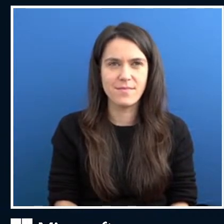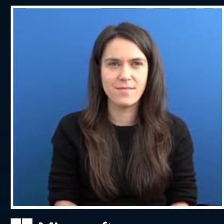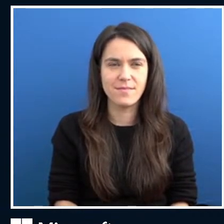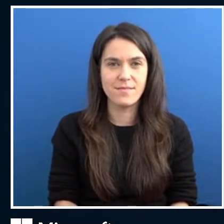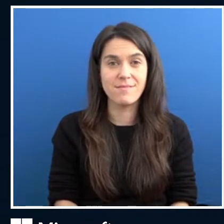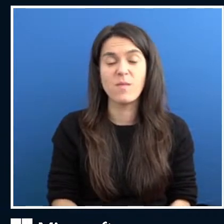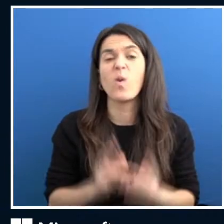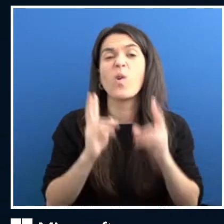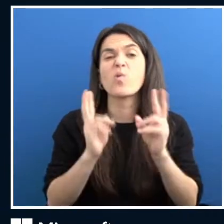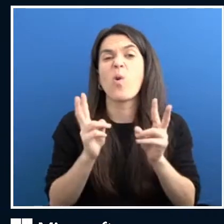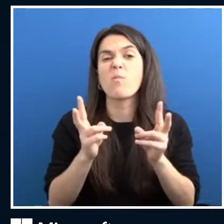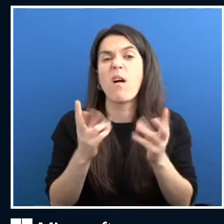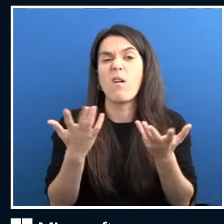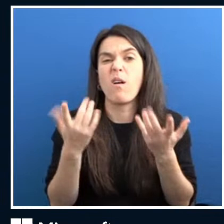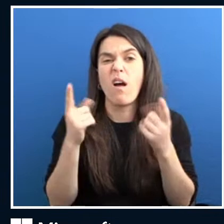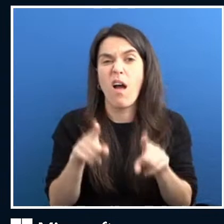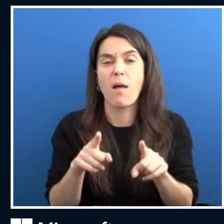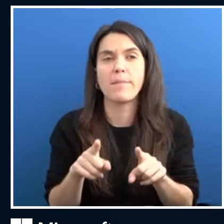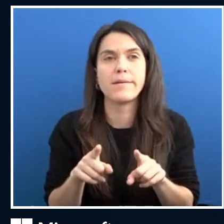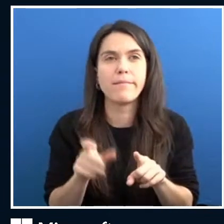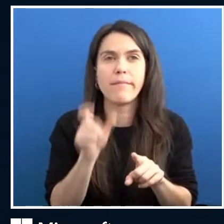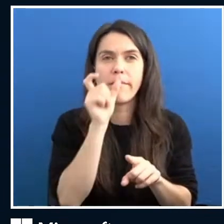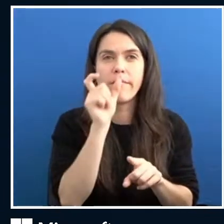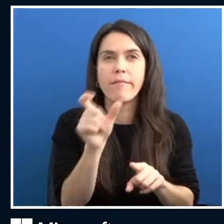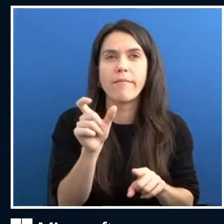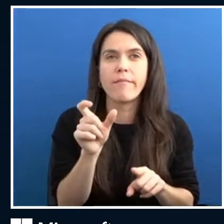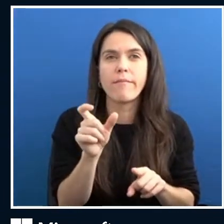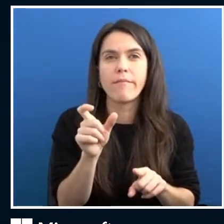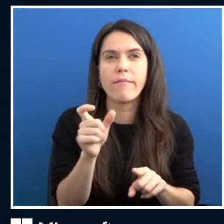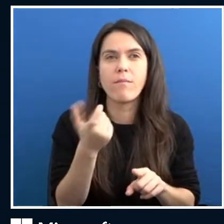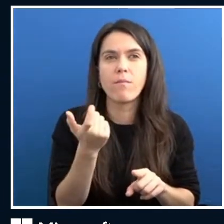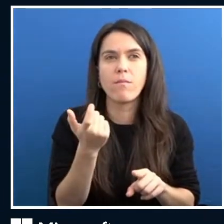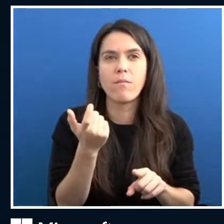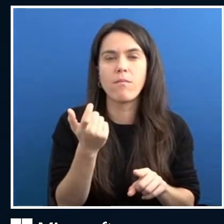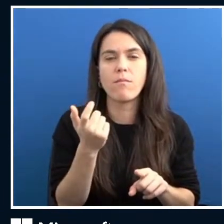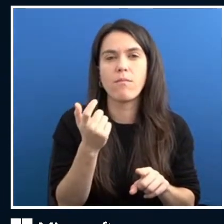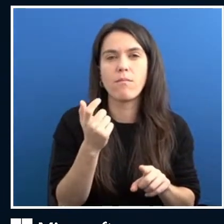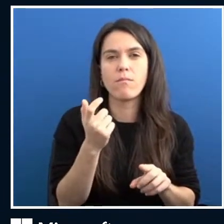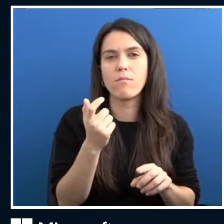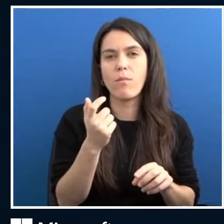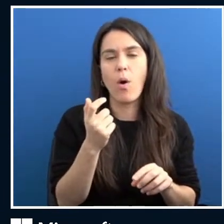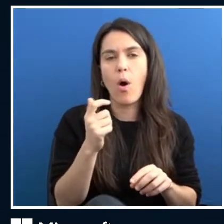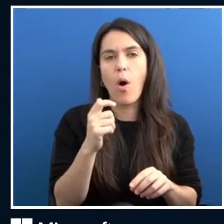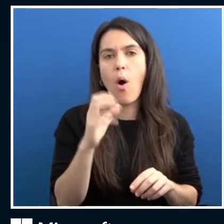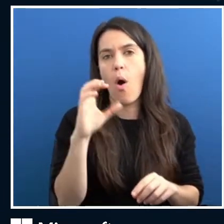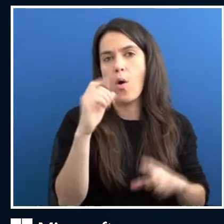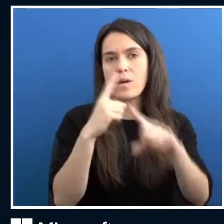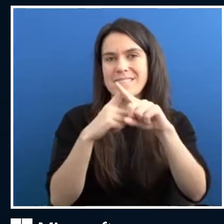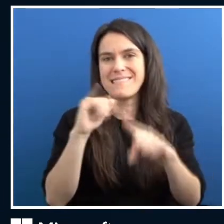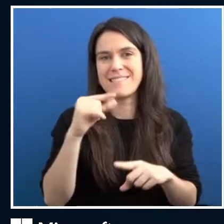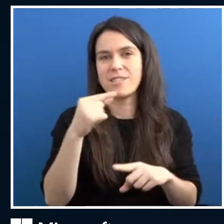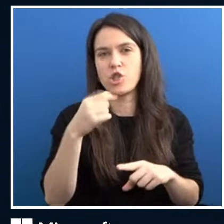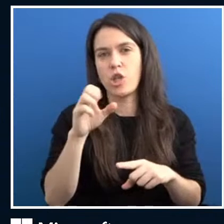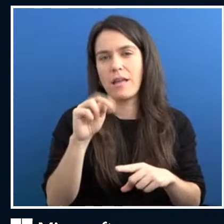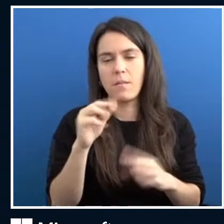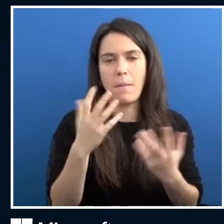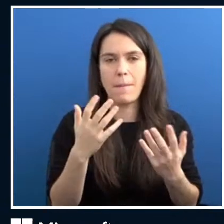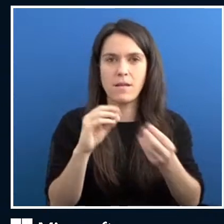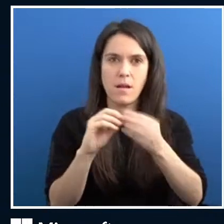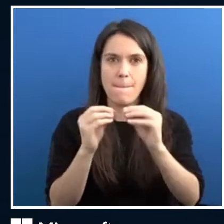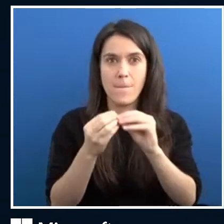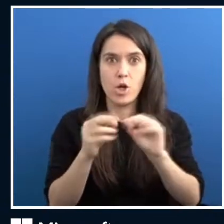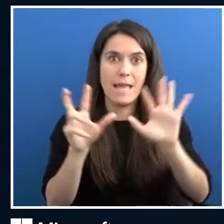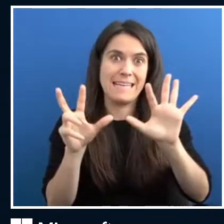you have a word like, again, let's use the example, oxygen's atomic number is 8. So here the keywords would be